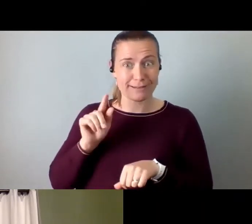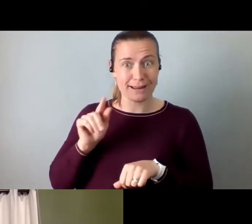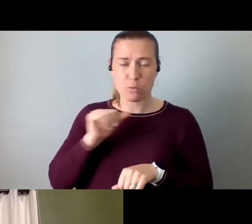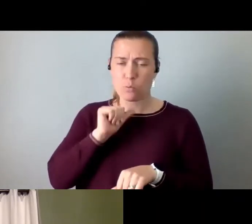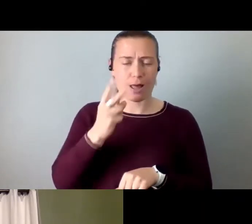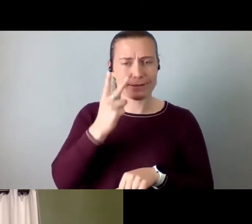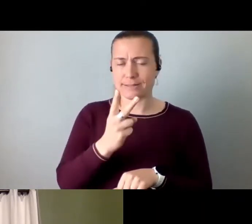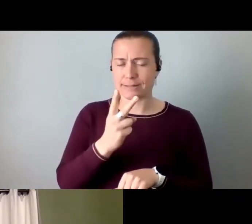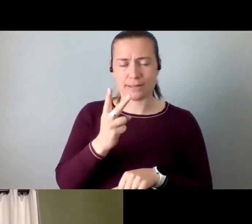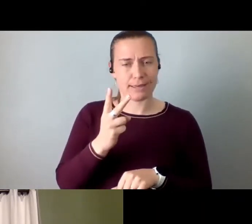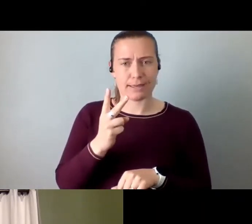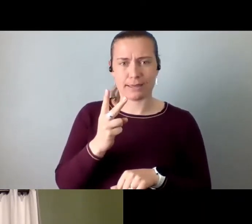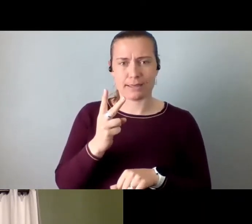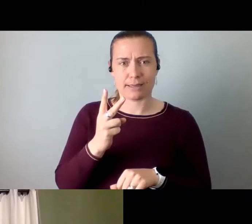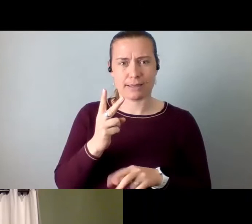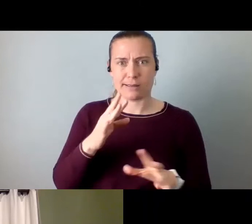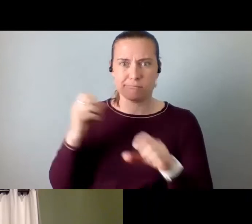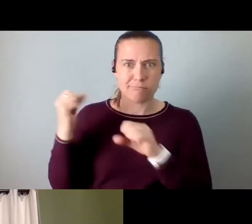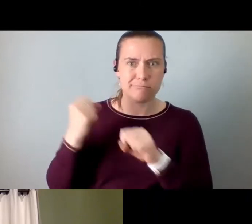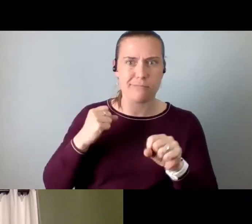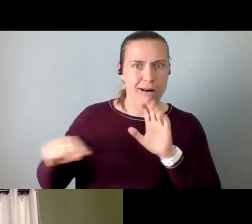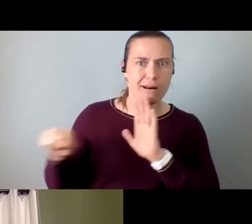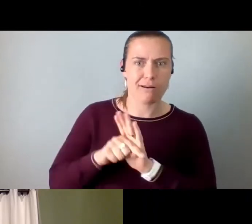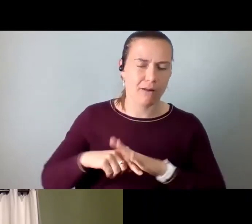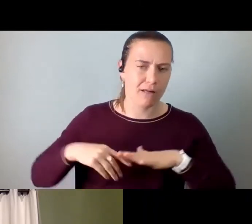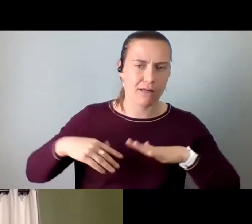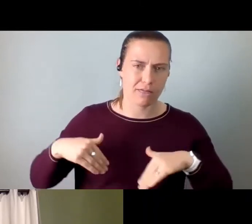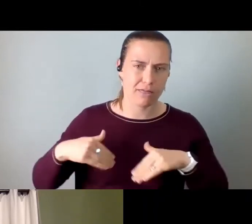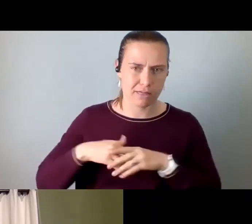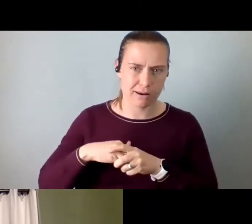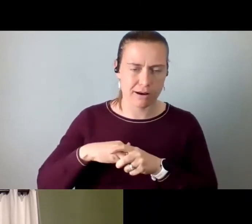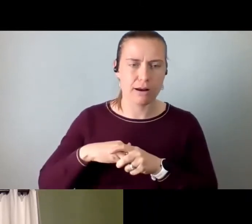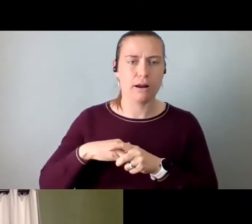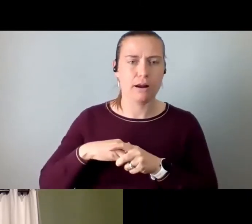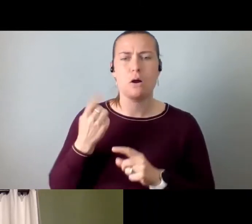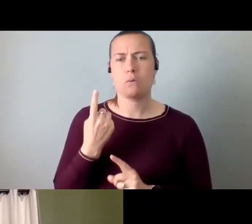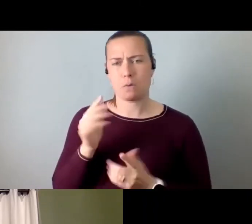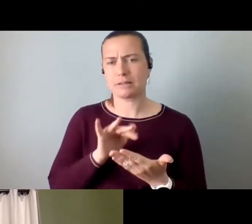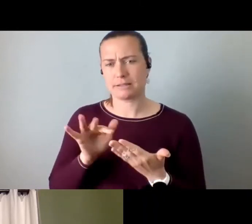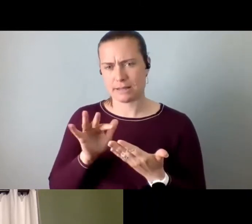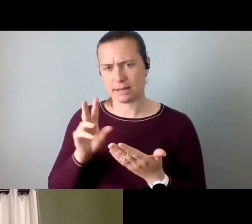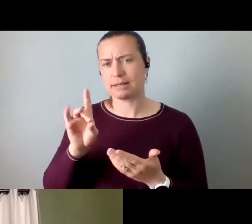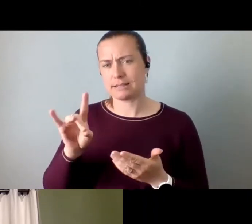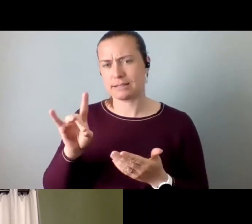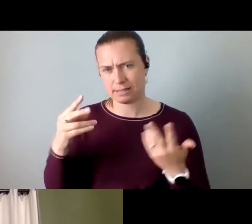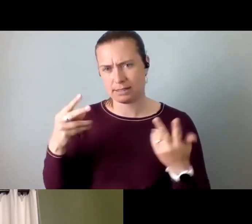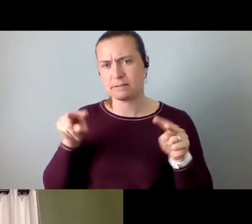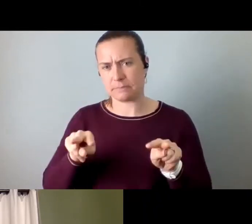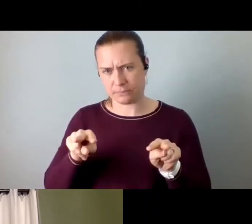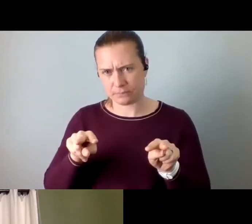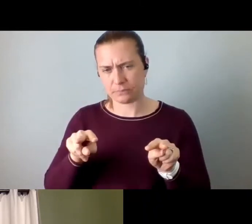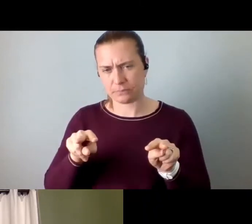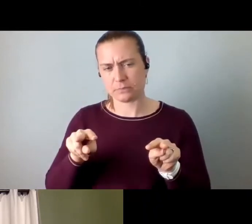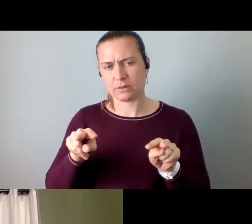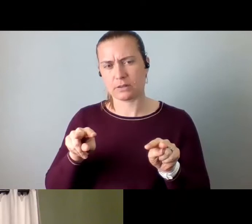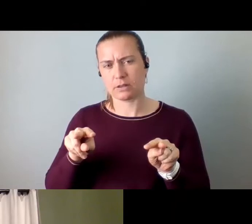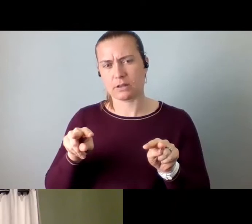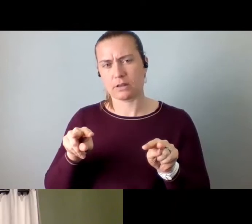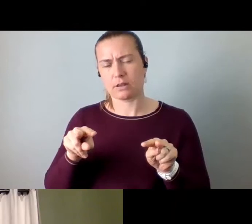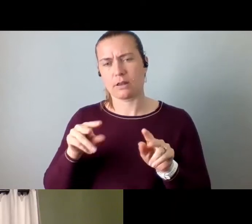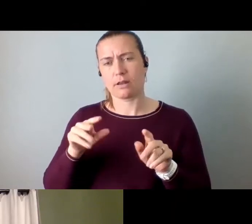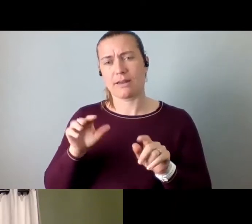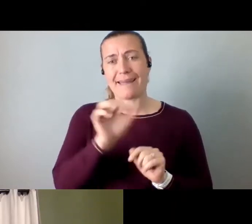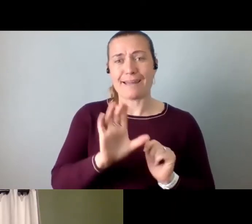a strongly negative fashion, except for that one study that looked at it from the Asian and